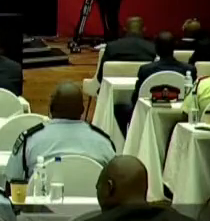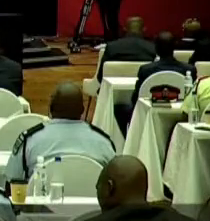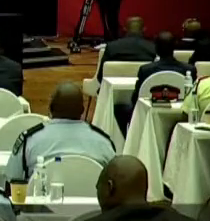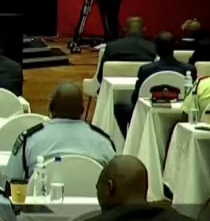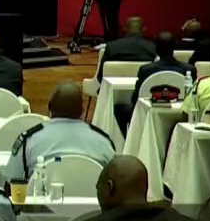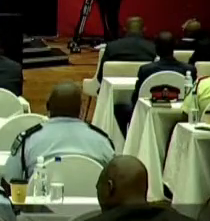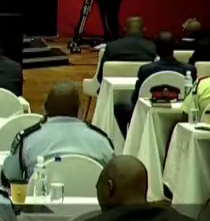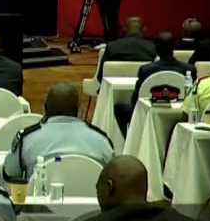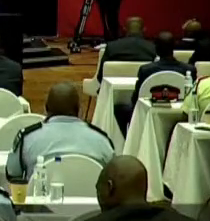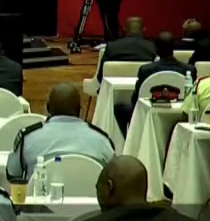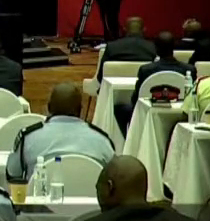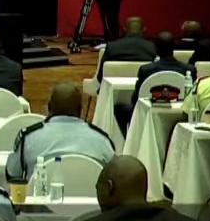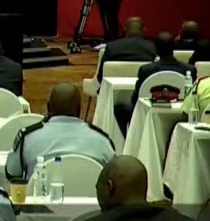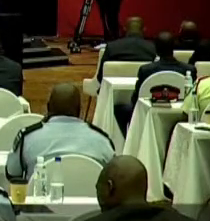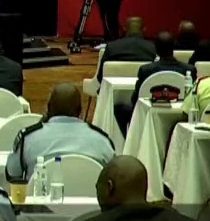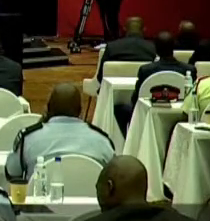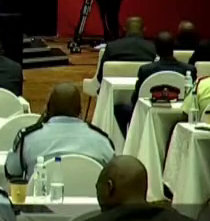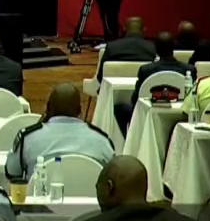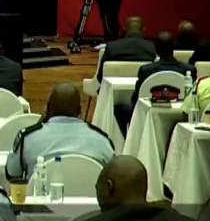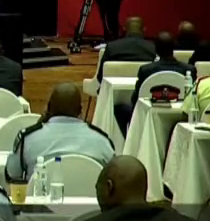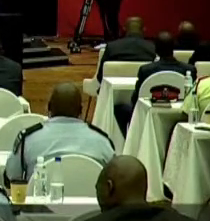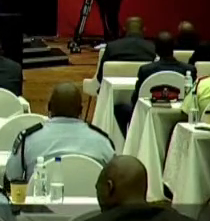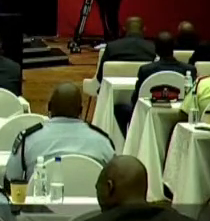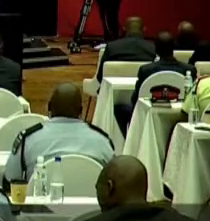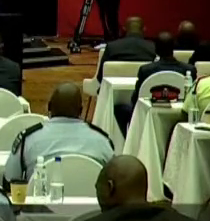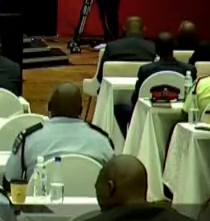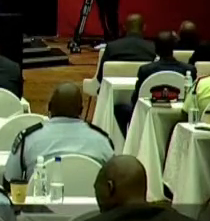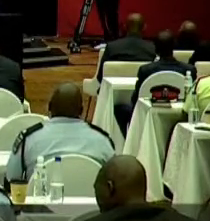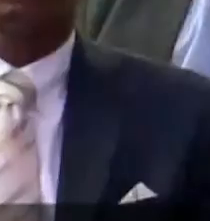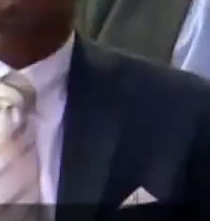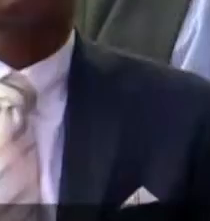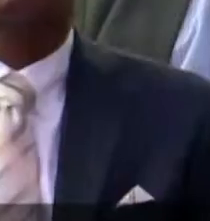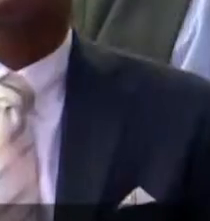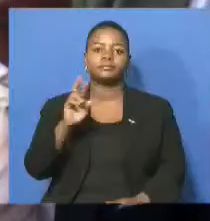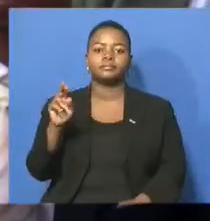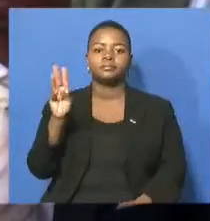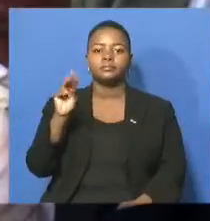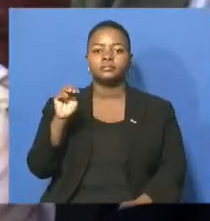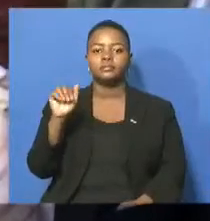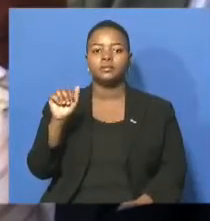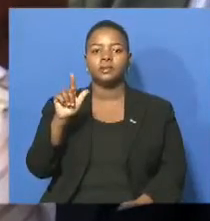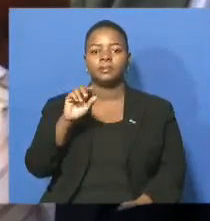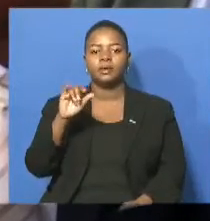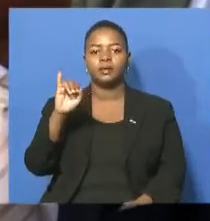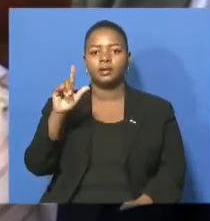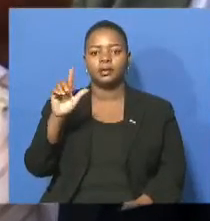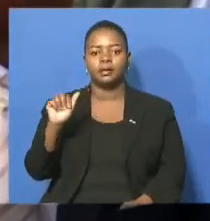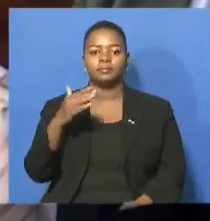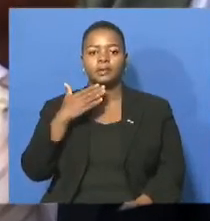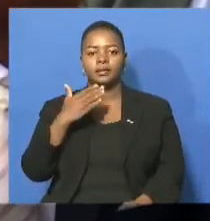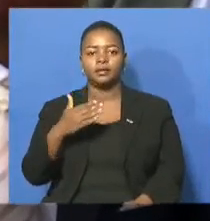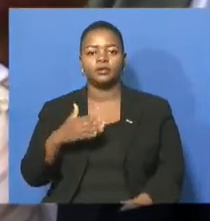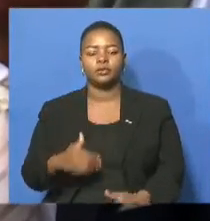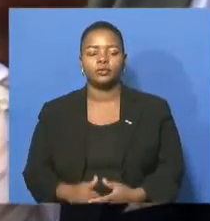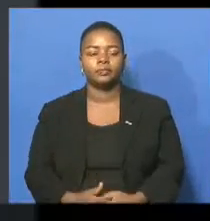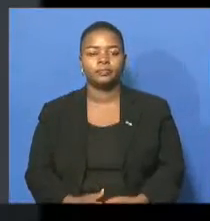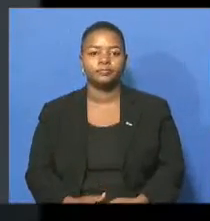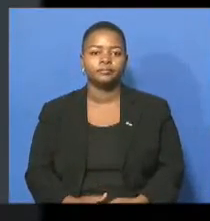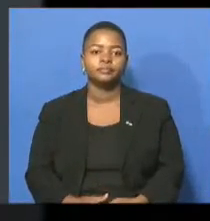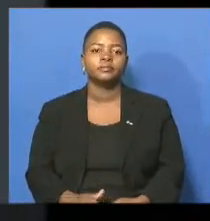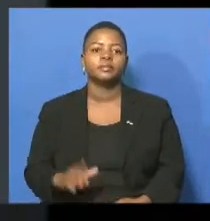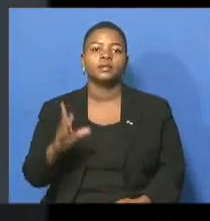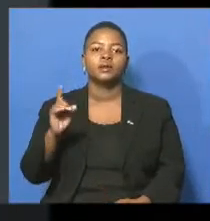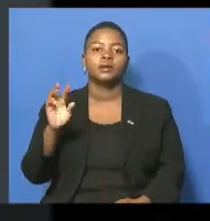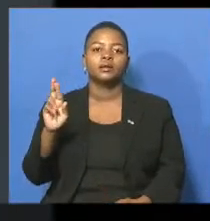Are neleng Dr. Malila Lehofi. Ra leboga mongame ene le